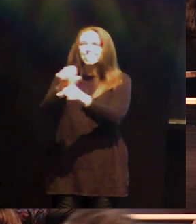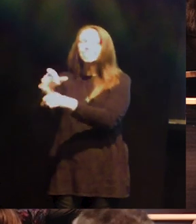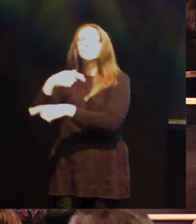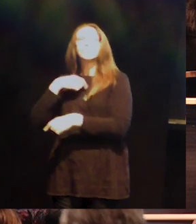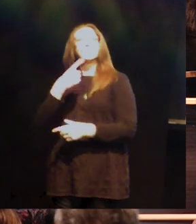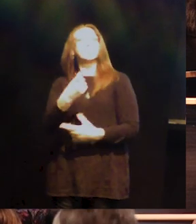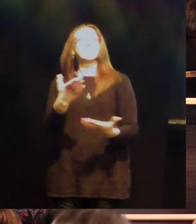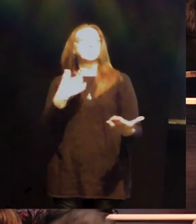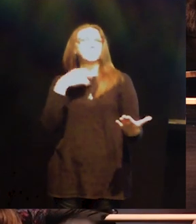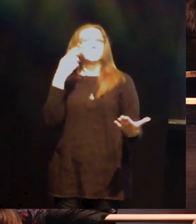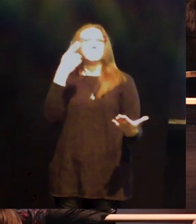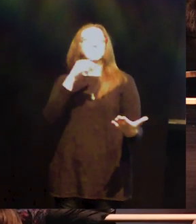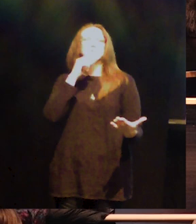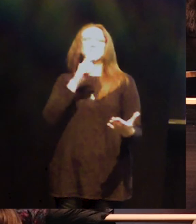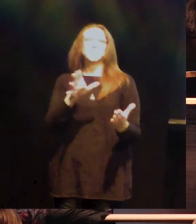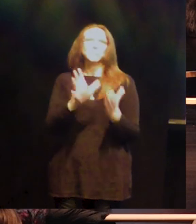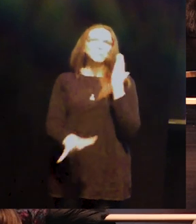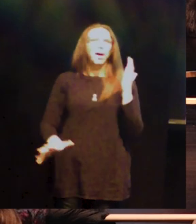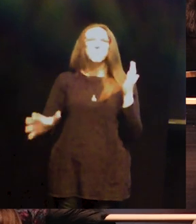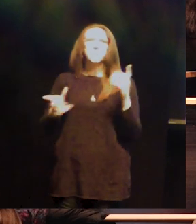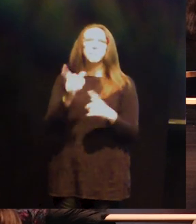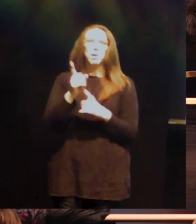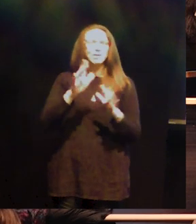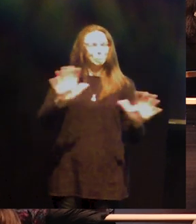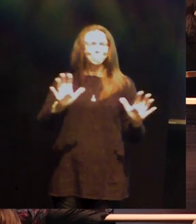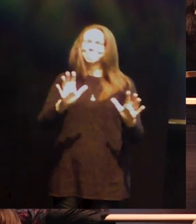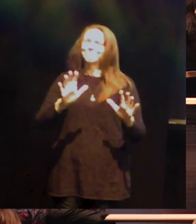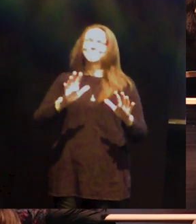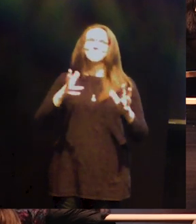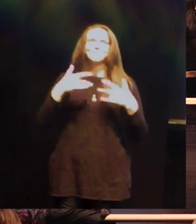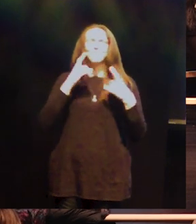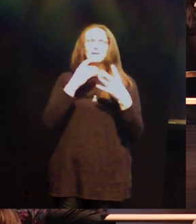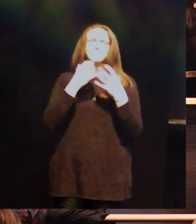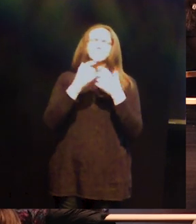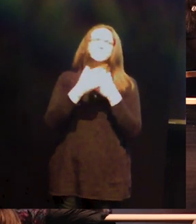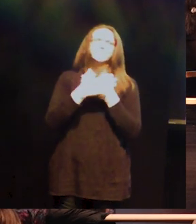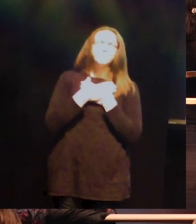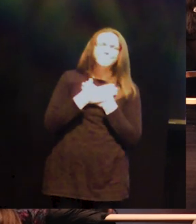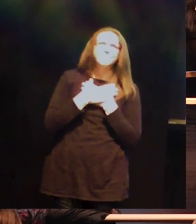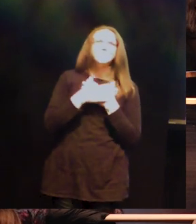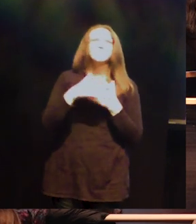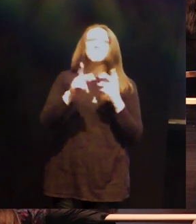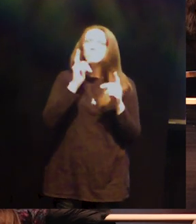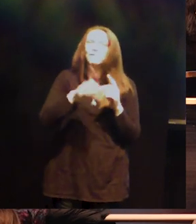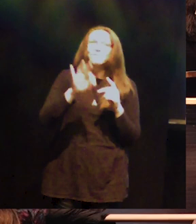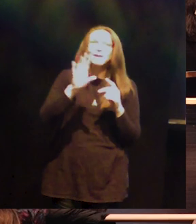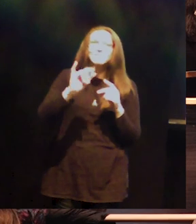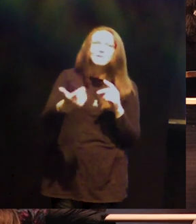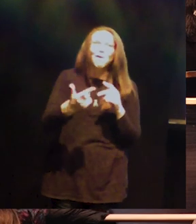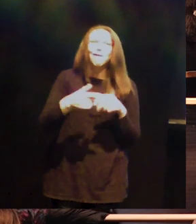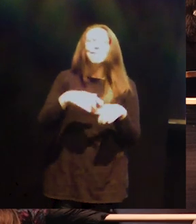I'm glad that it wasn't just shitty moments, to be honest, that there were moments of kindness, the people who found the dog, you know, all that.